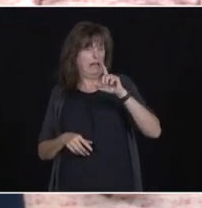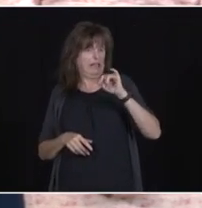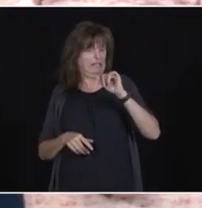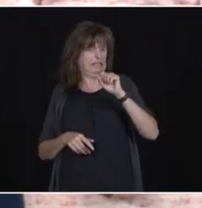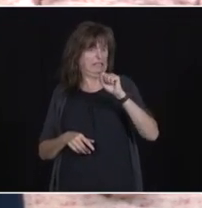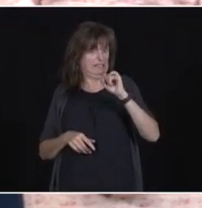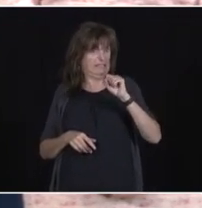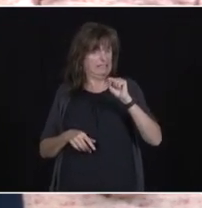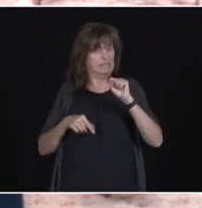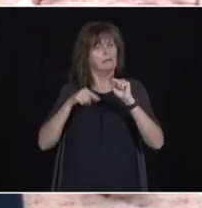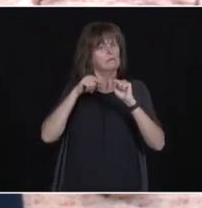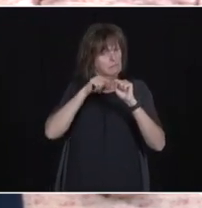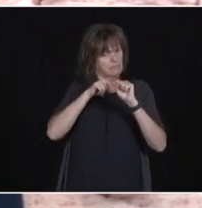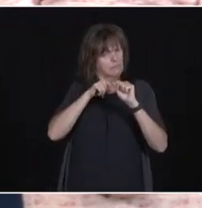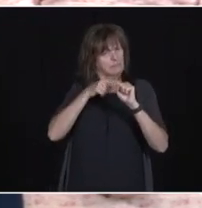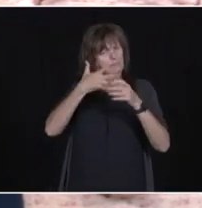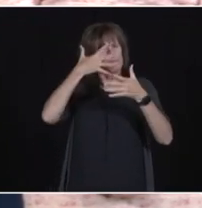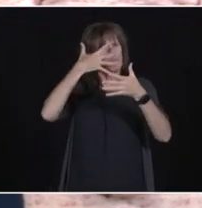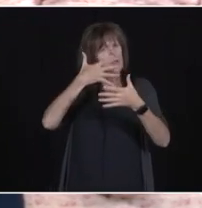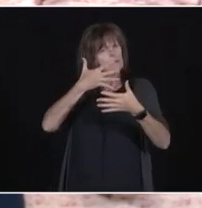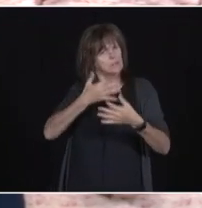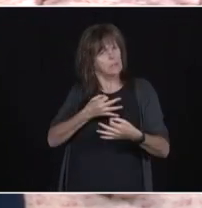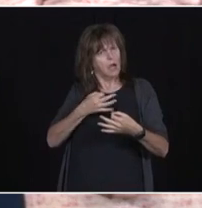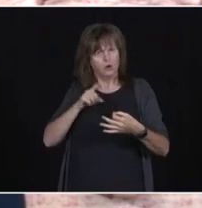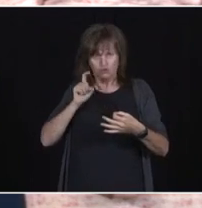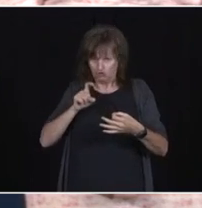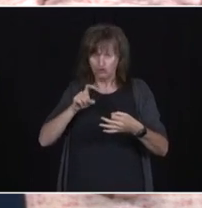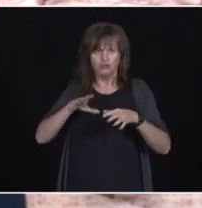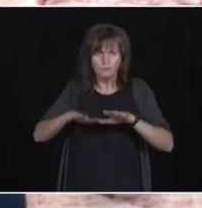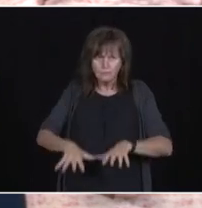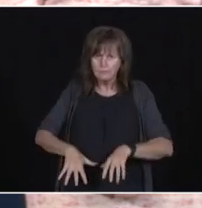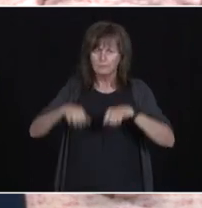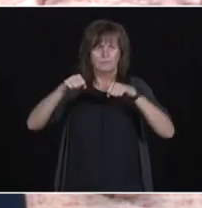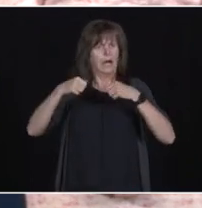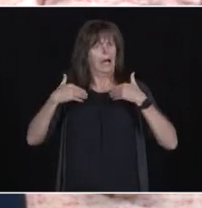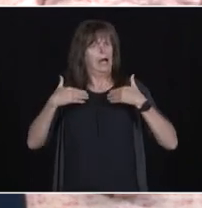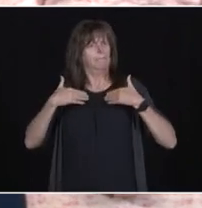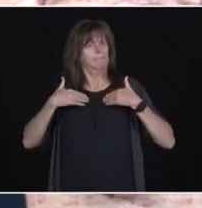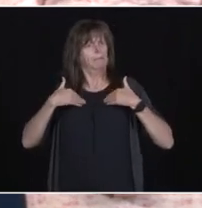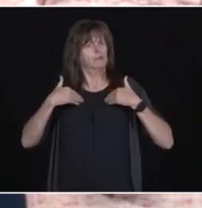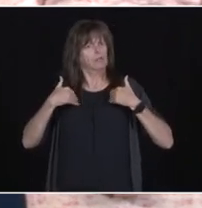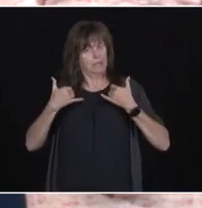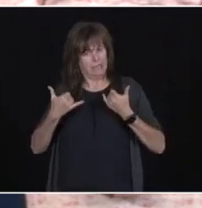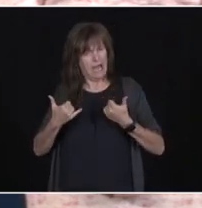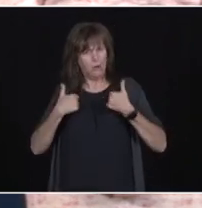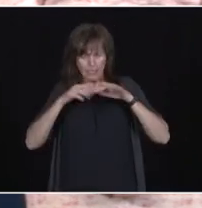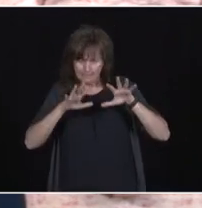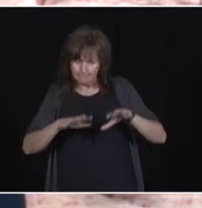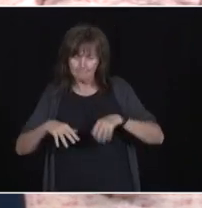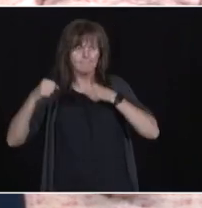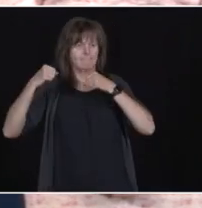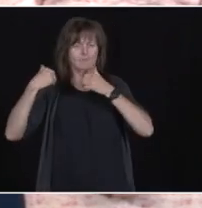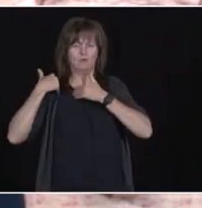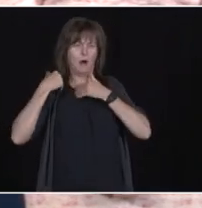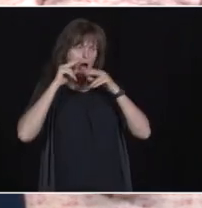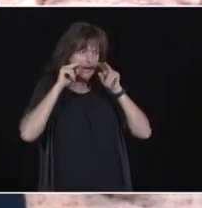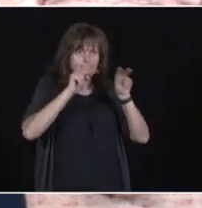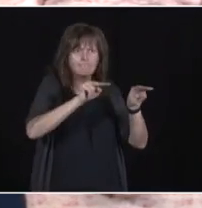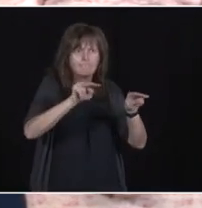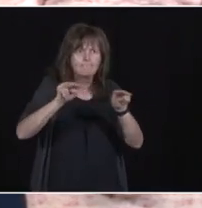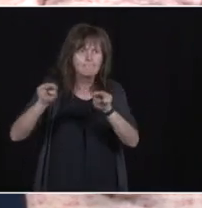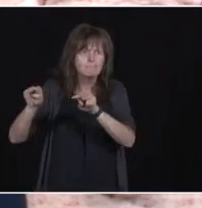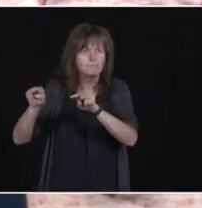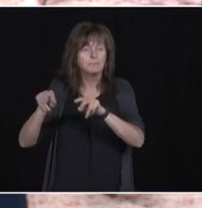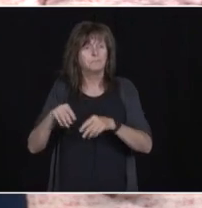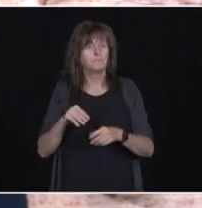how devastating COVID-19 was to our long-term care homes, many of them. And that is why we